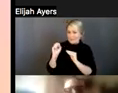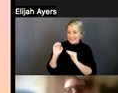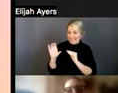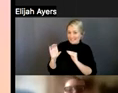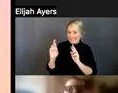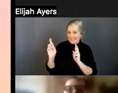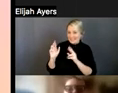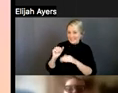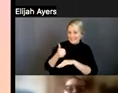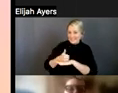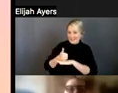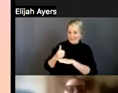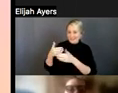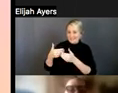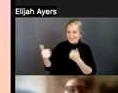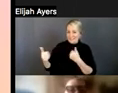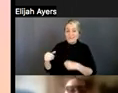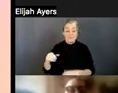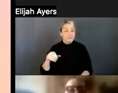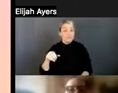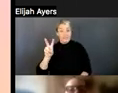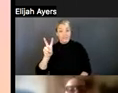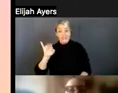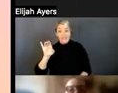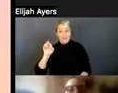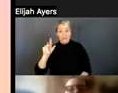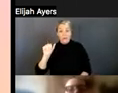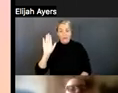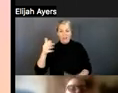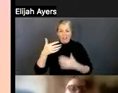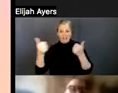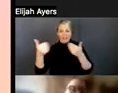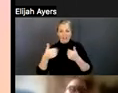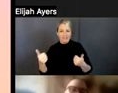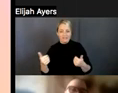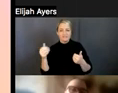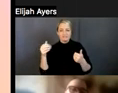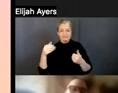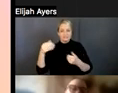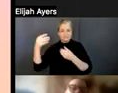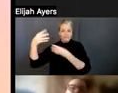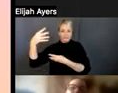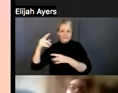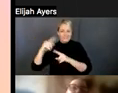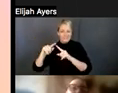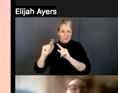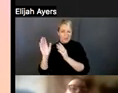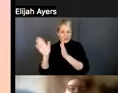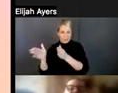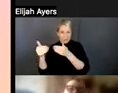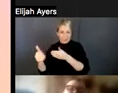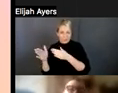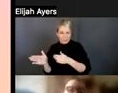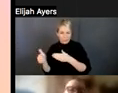Thank you. And Victoria is going to be breaking folks out into rooms. So again, this is a moment where if you do want to be